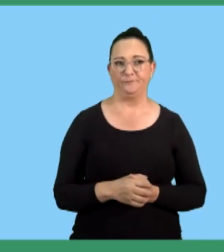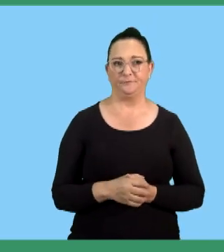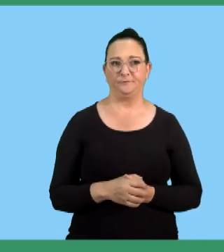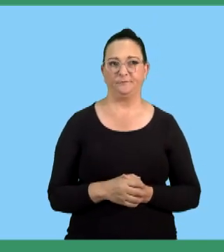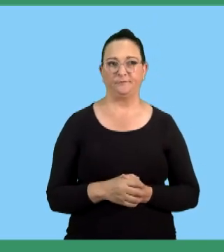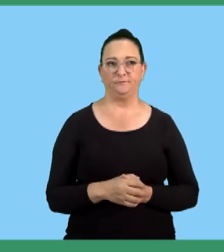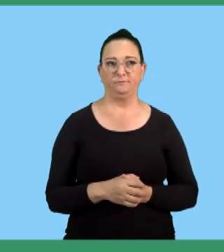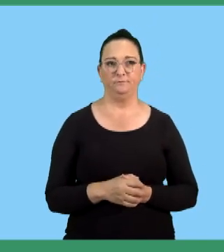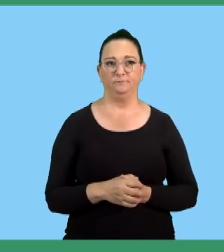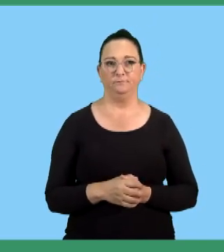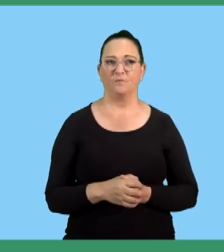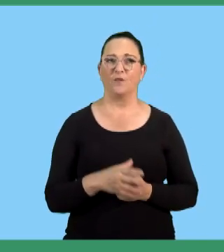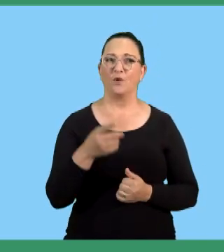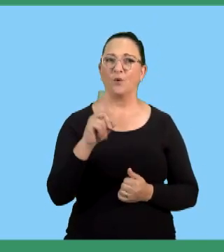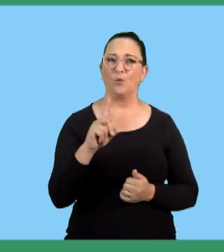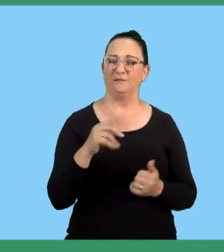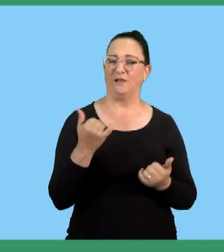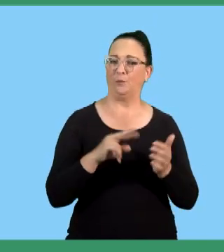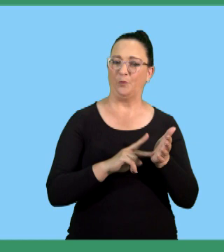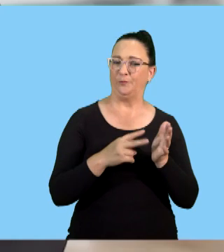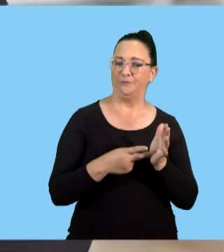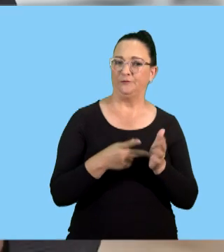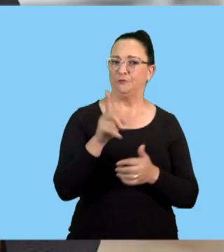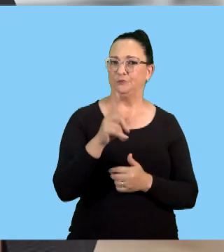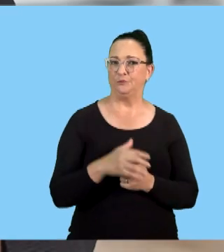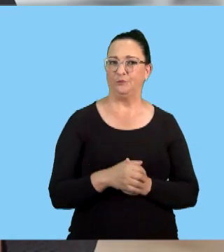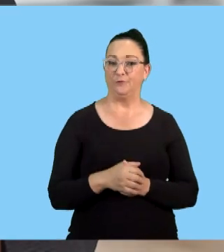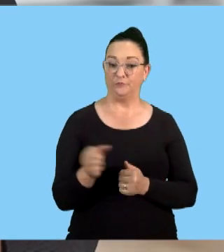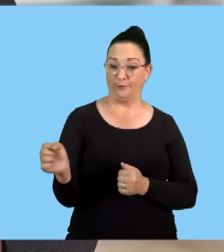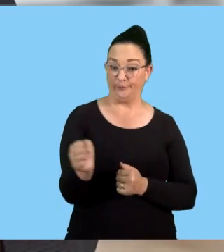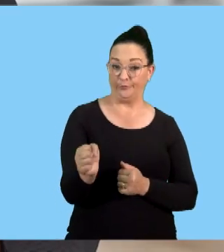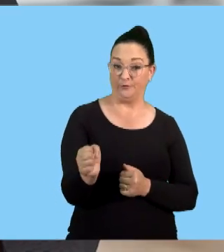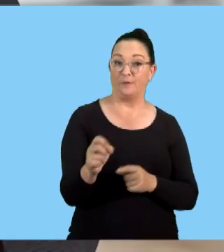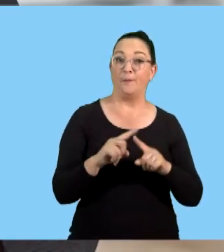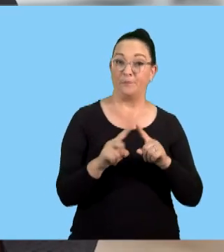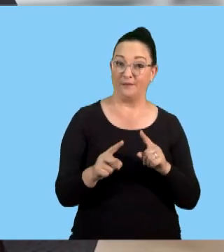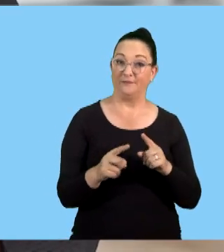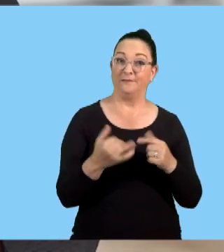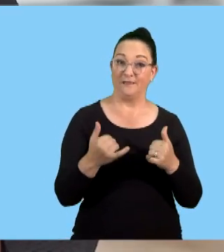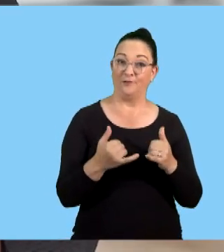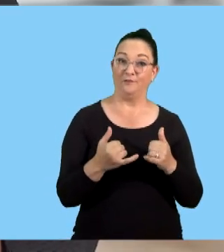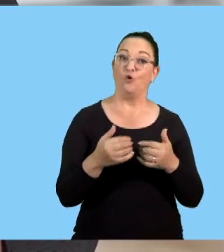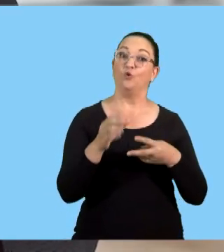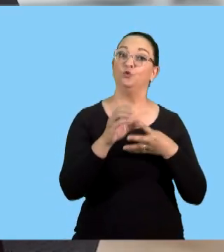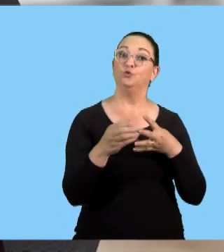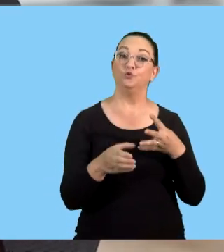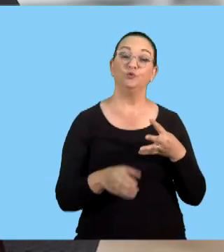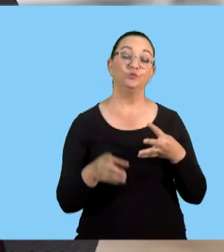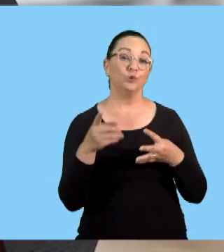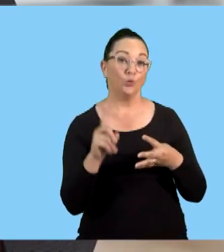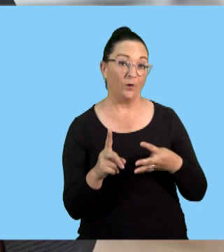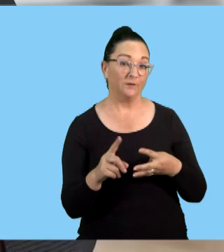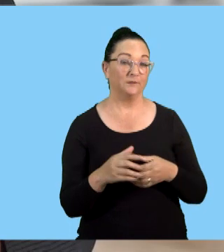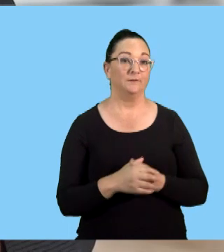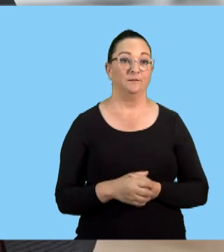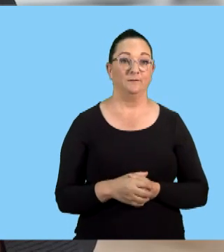and employees. So there are terms and conditions to say, as we are employing you, we are employing you under these conditions. Right.